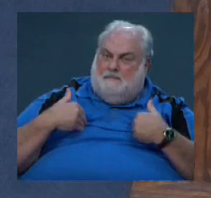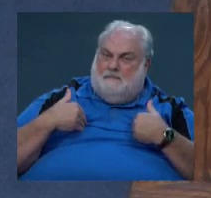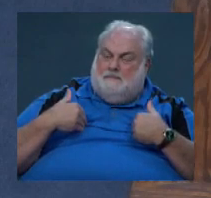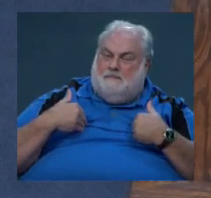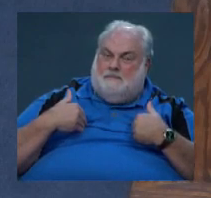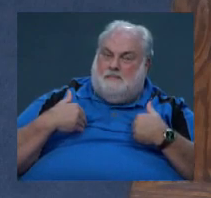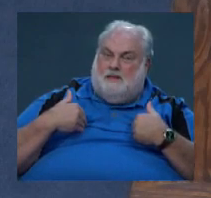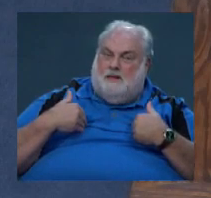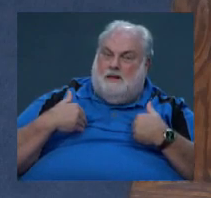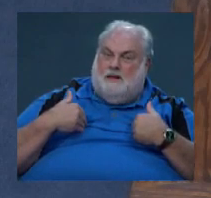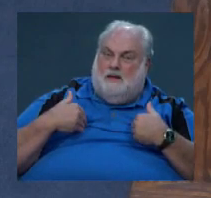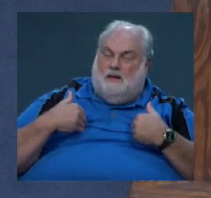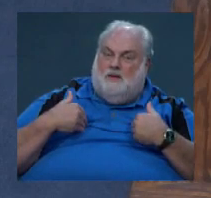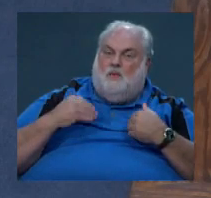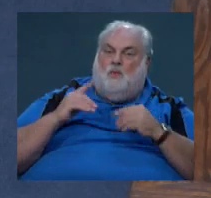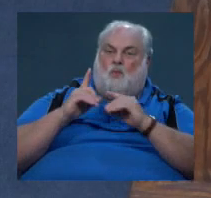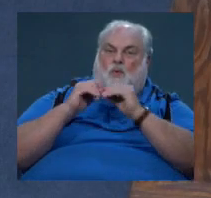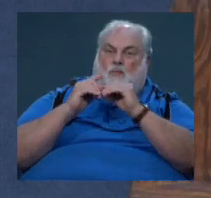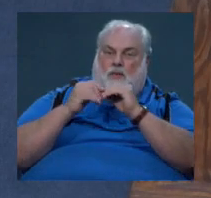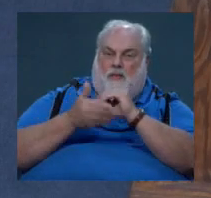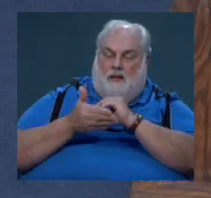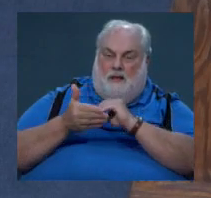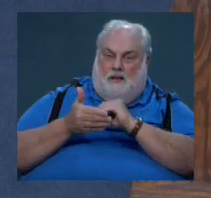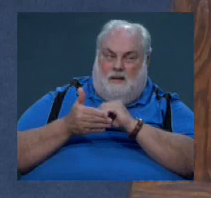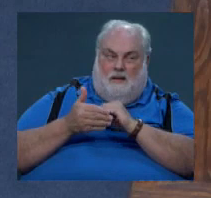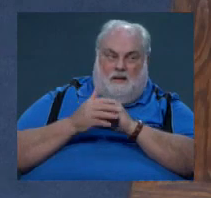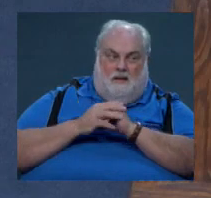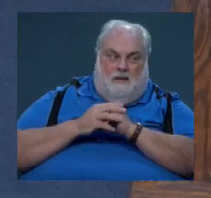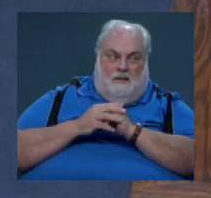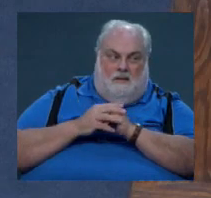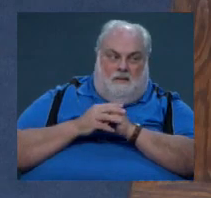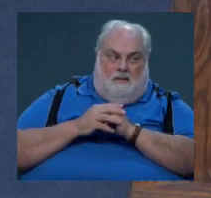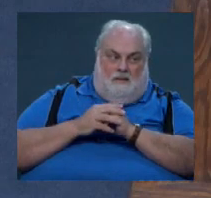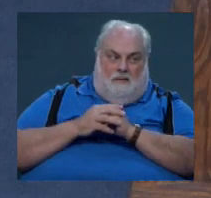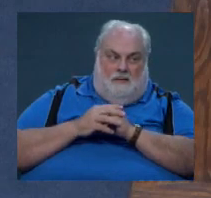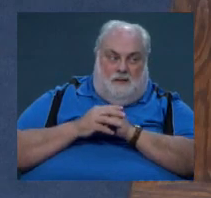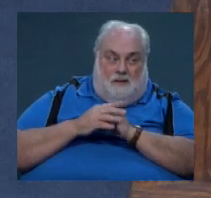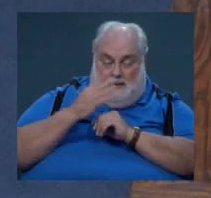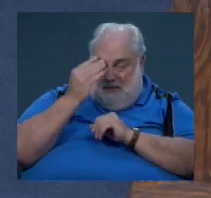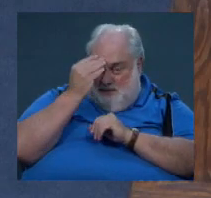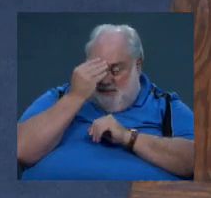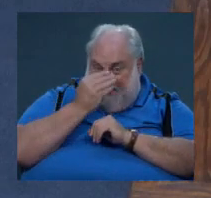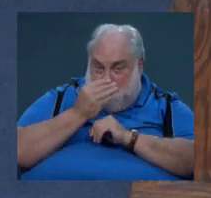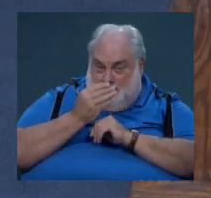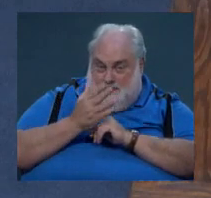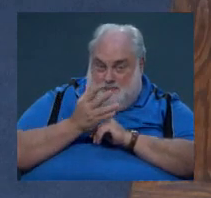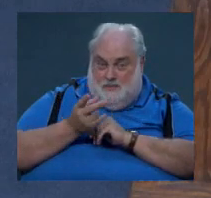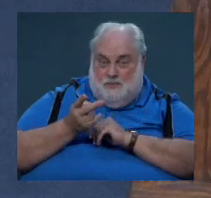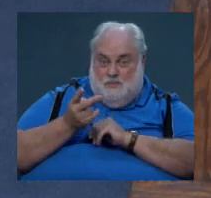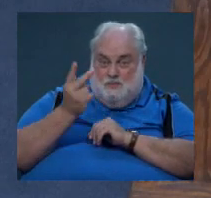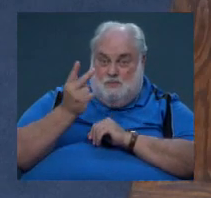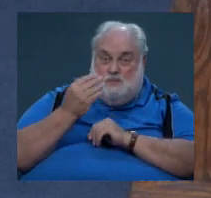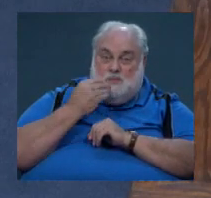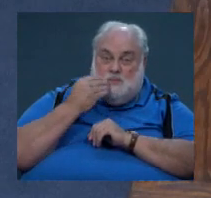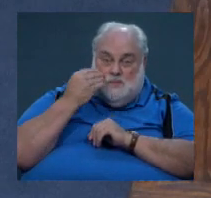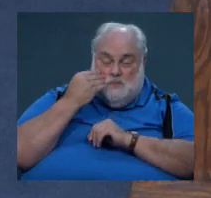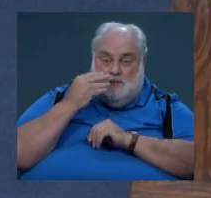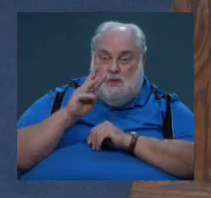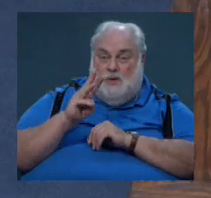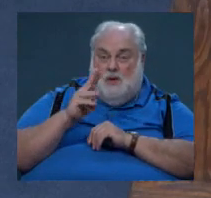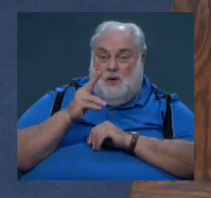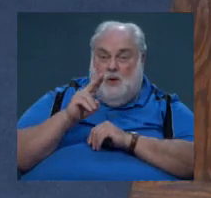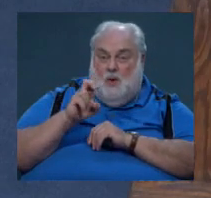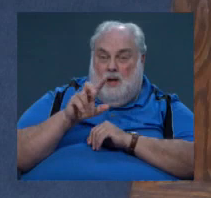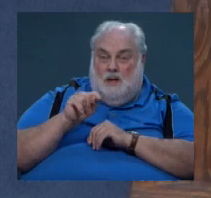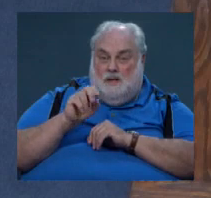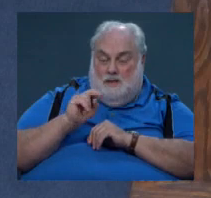as a matter of fact, one last thing. While I will tell you this here. There are 2 houses on Wheaton right